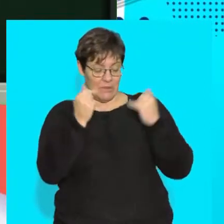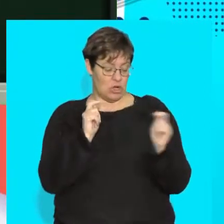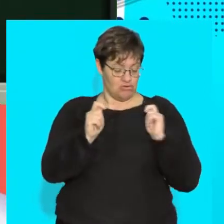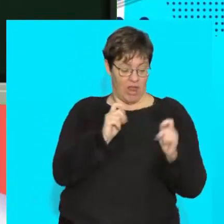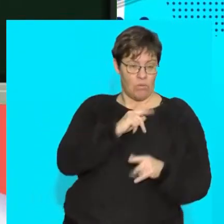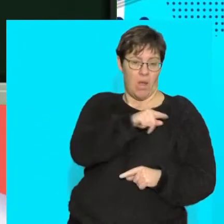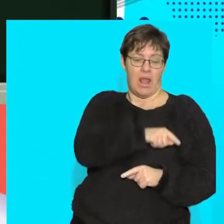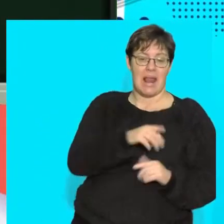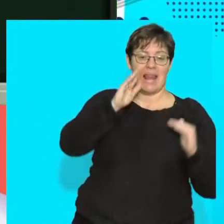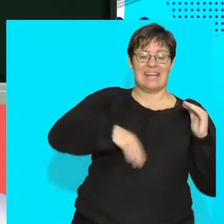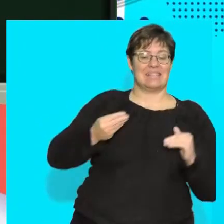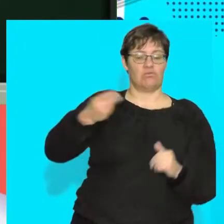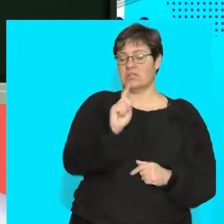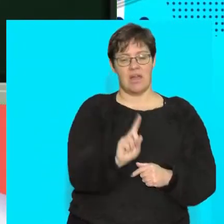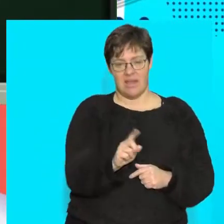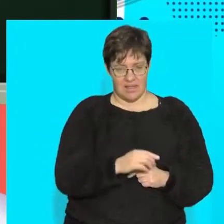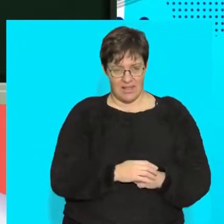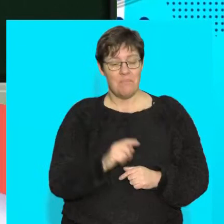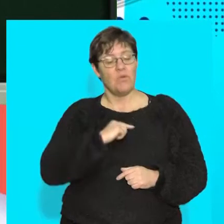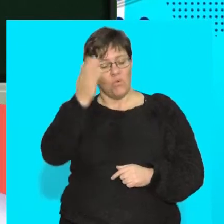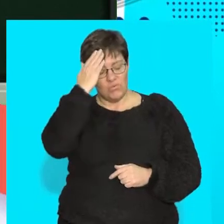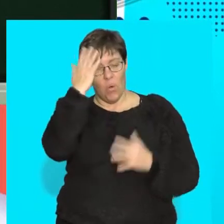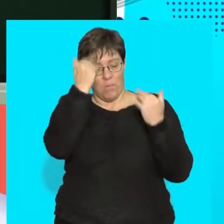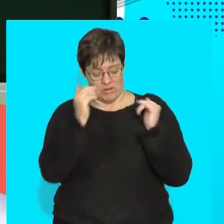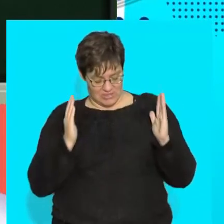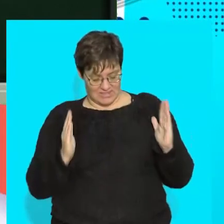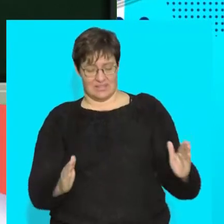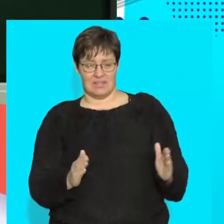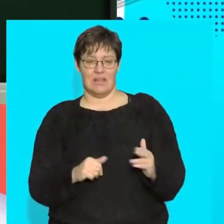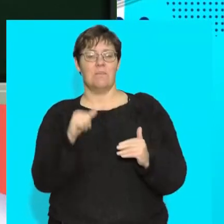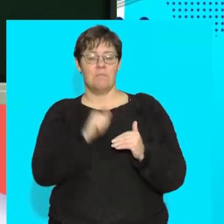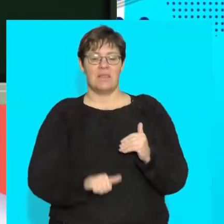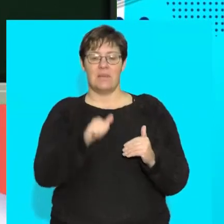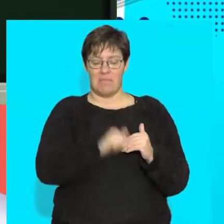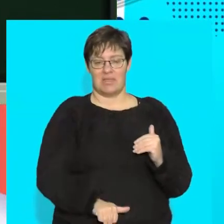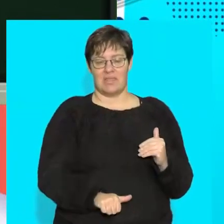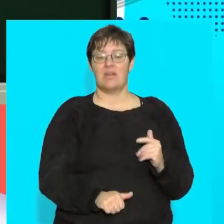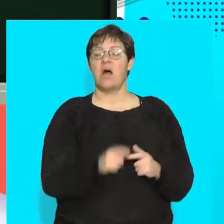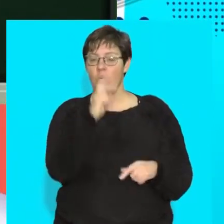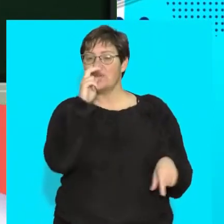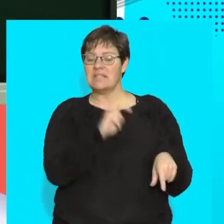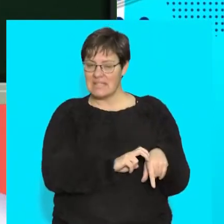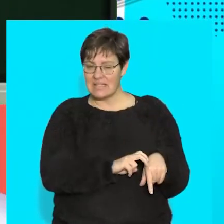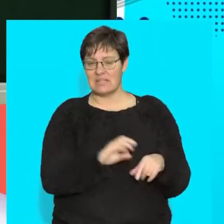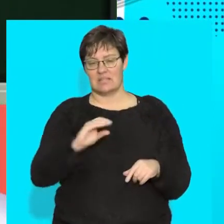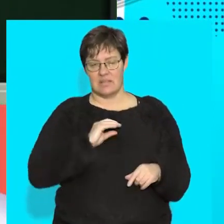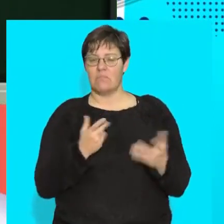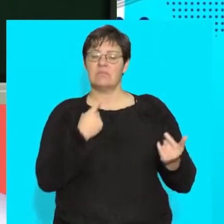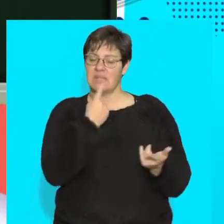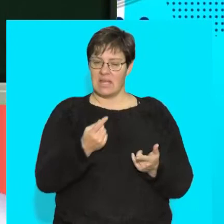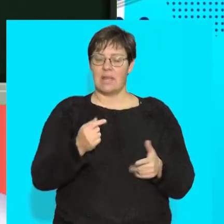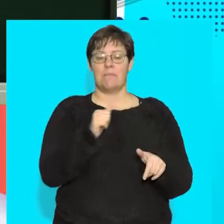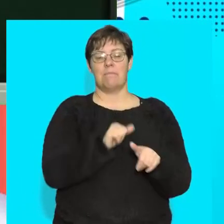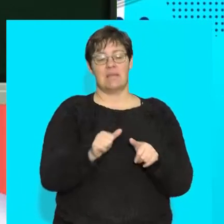because this gives you less interest after paying. No, at times on a month-to-month basis, you do need money. So I would then